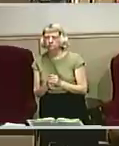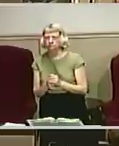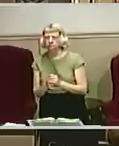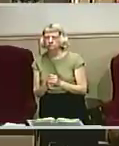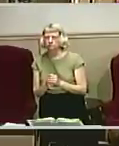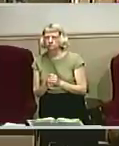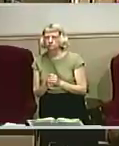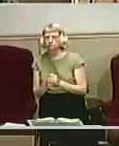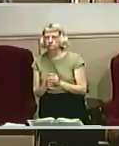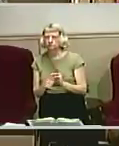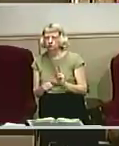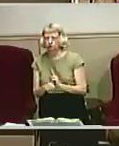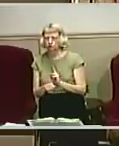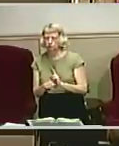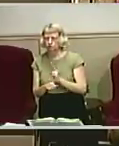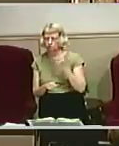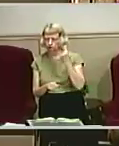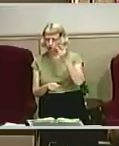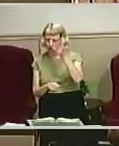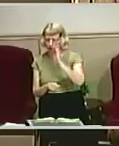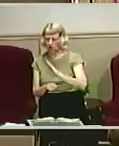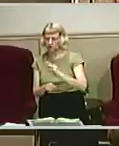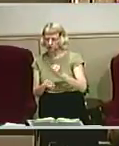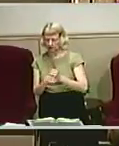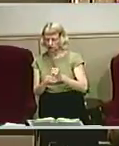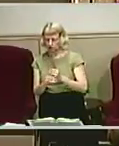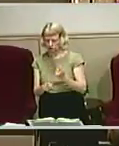Using it for God's ministry, should it not?